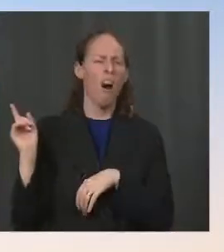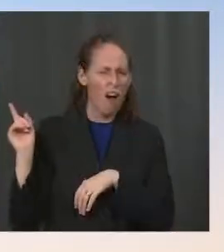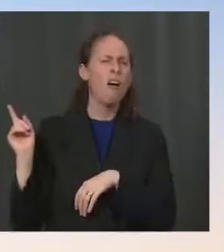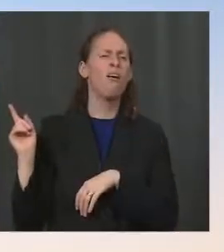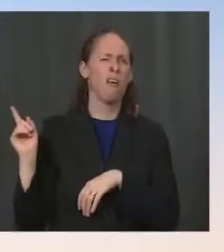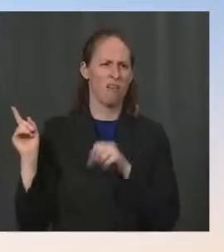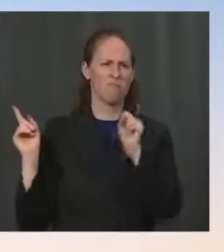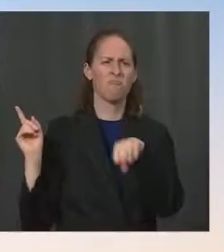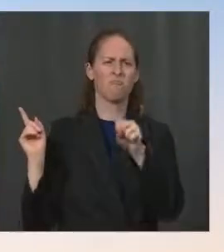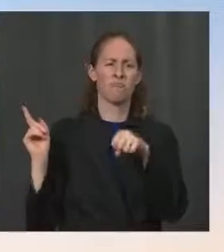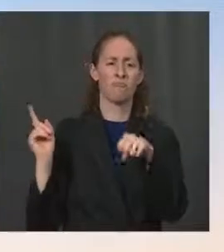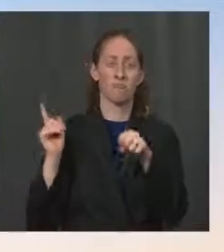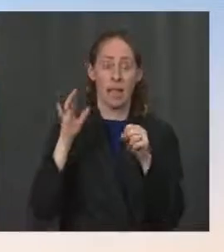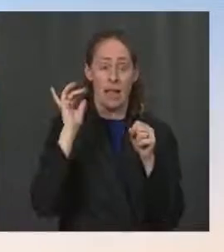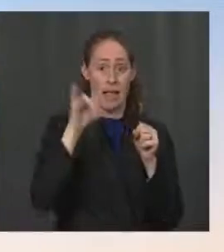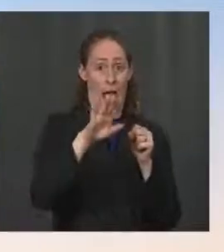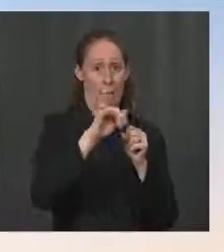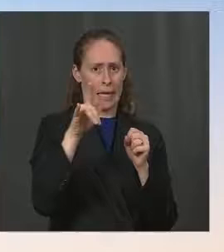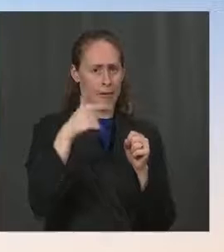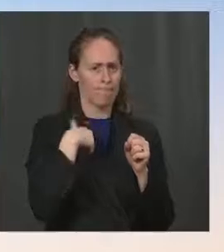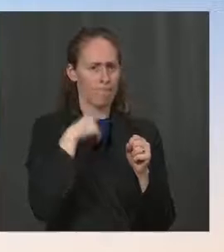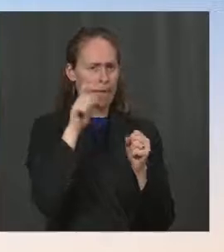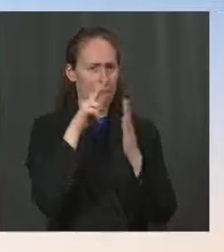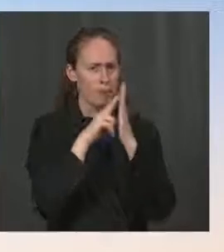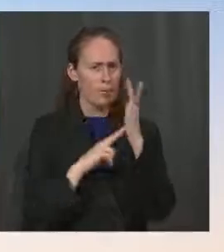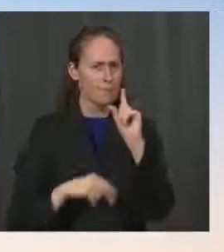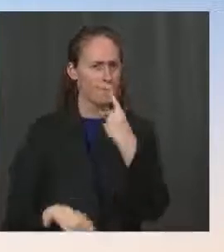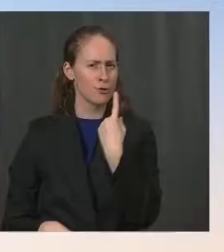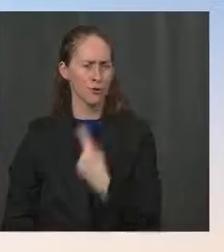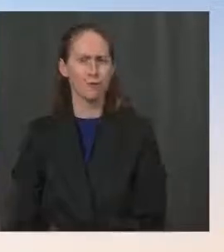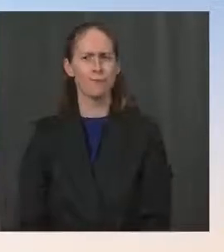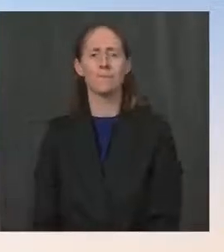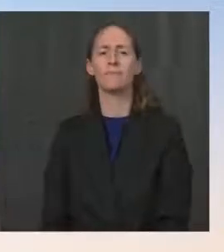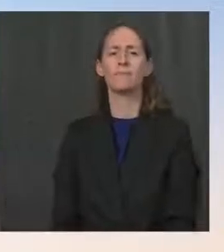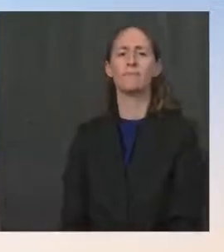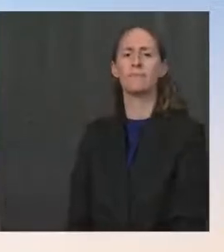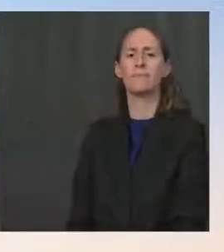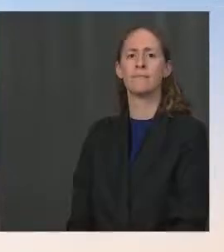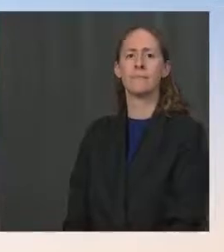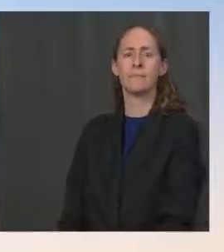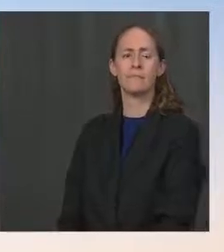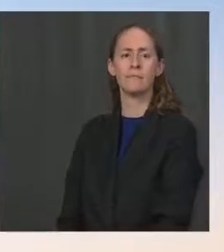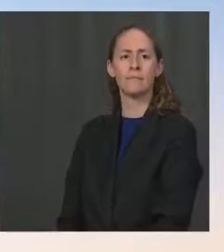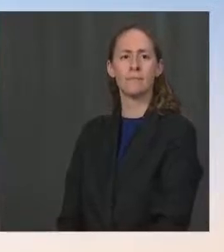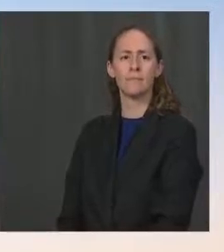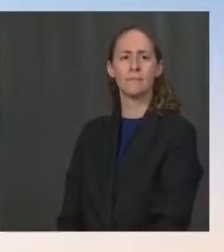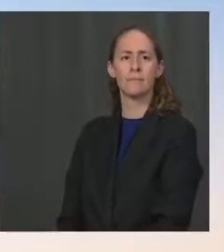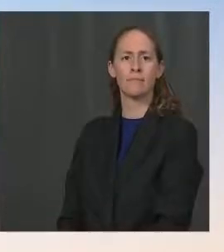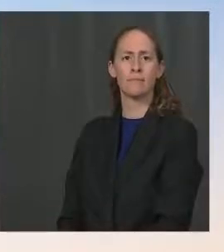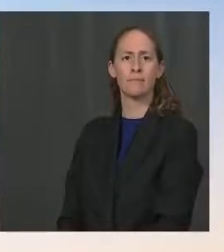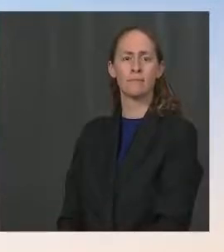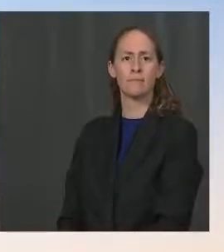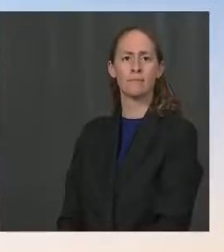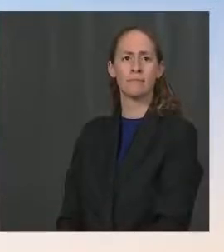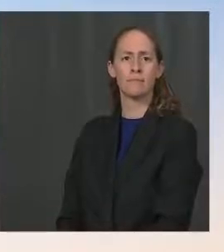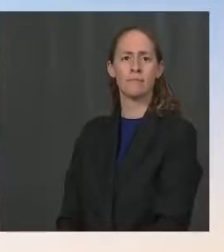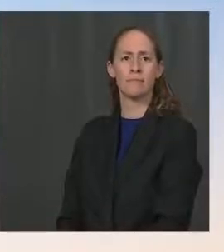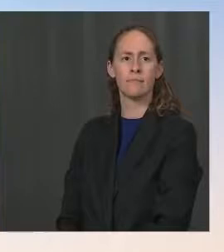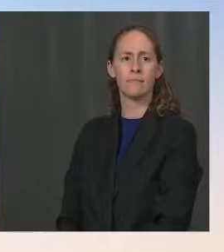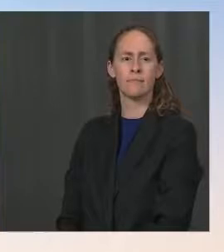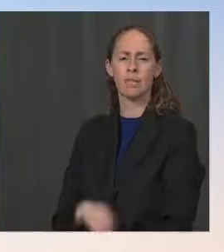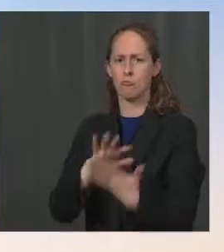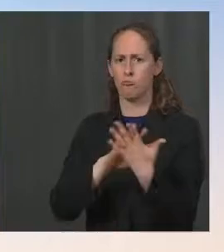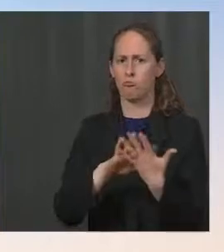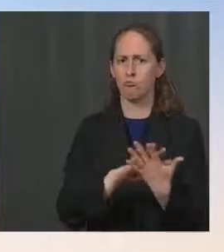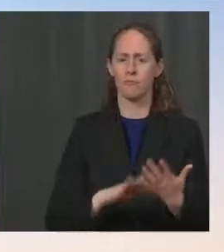should say. And then just secondly, has the president met with either a federal chair, Jerome Powell, or Lil Brainard one-on-one in recent weeks? I have no